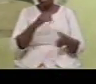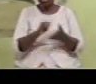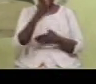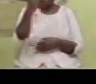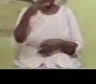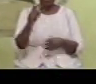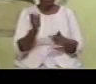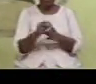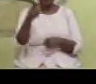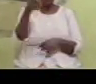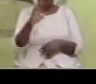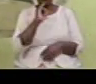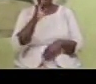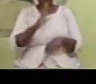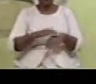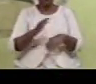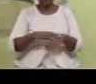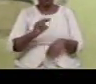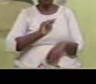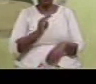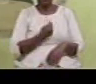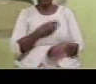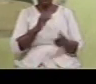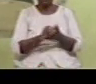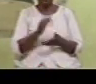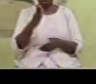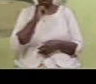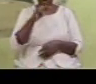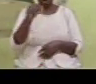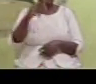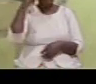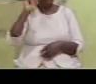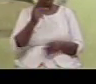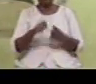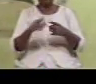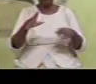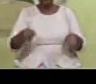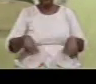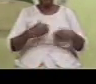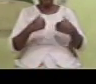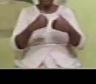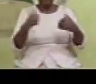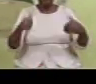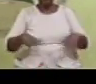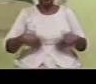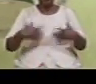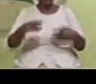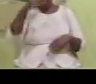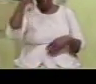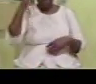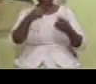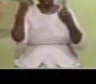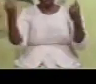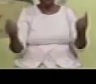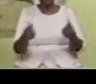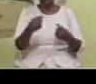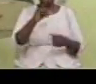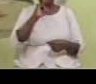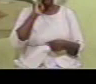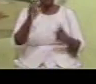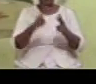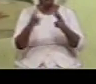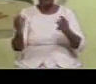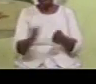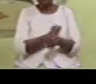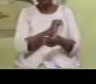all that there is need for us to live a separated life. Sin is very destructive. It leads to eternal